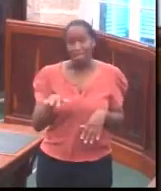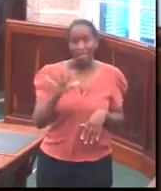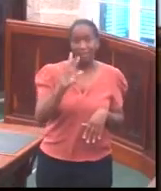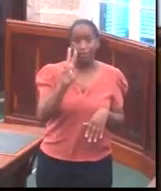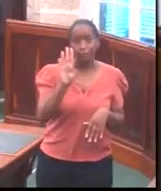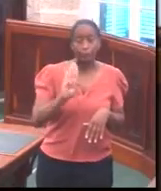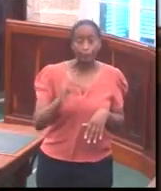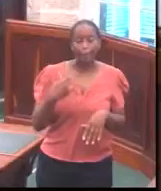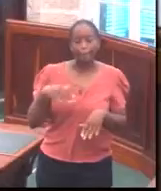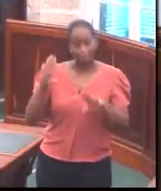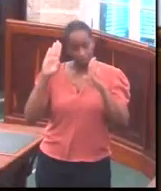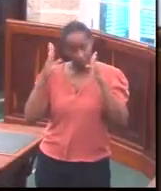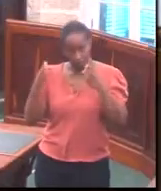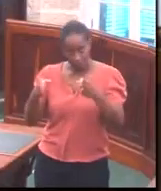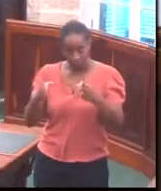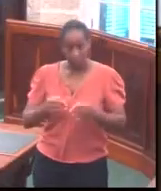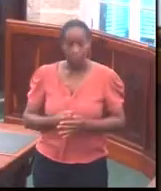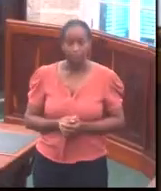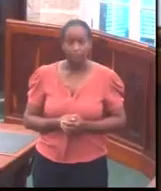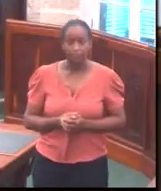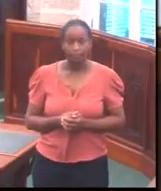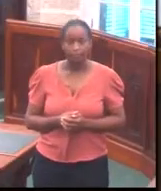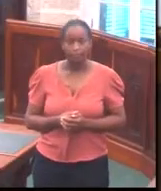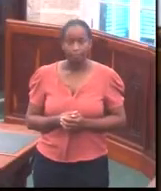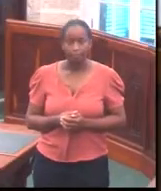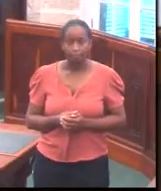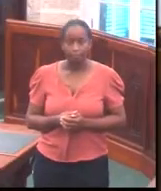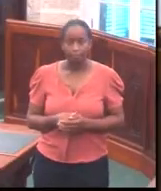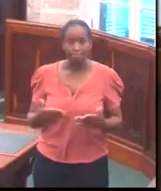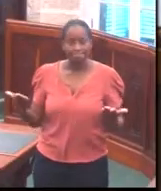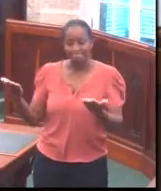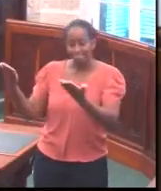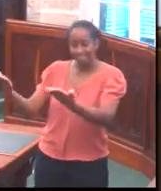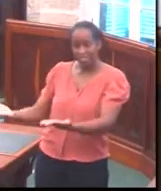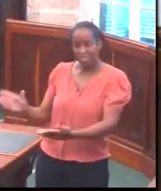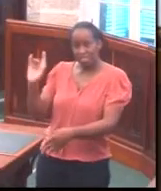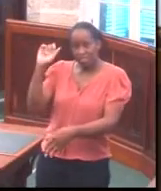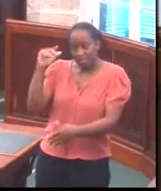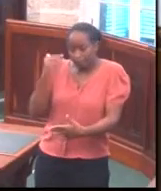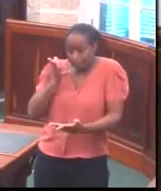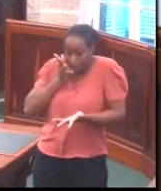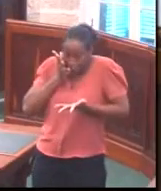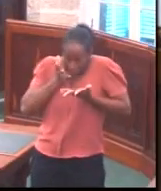52B was deleted by this embarrassed government